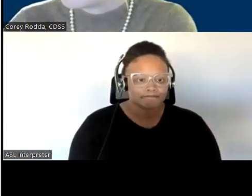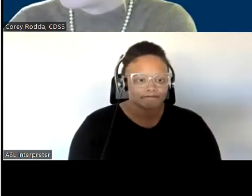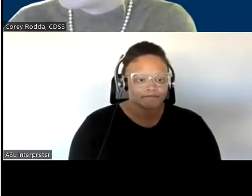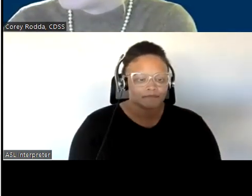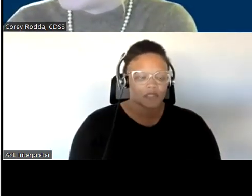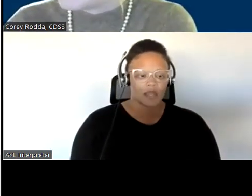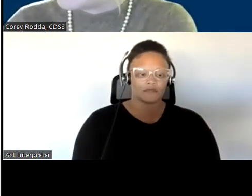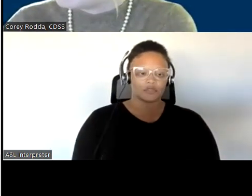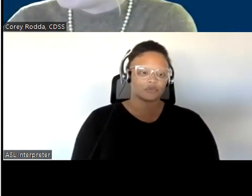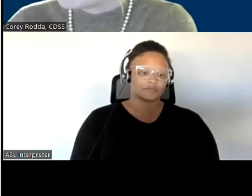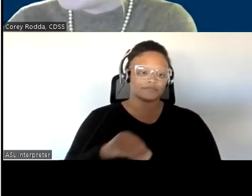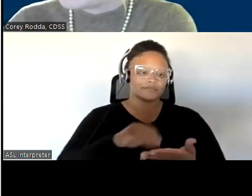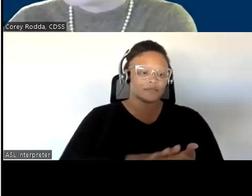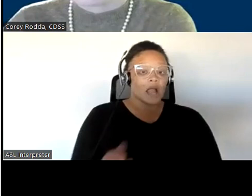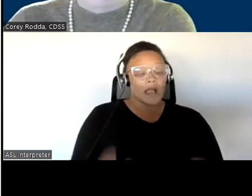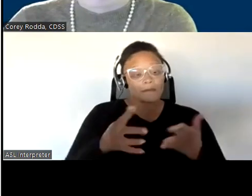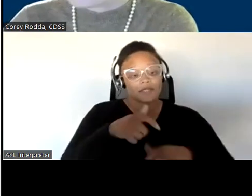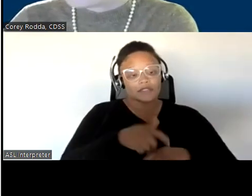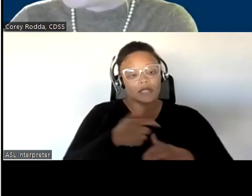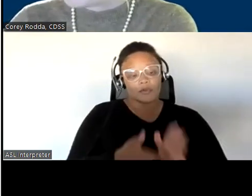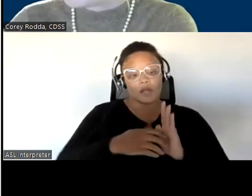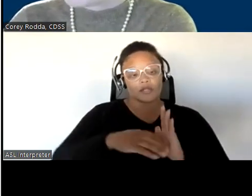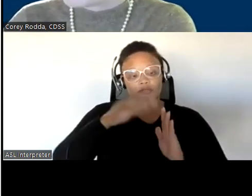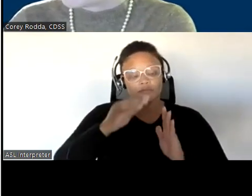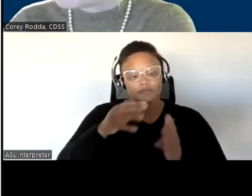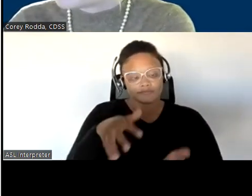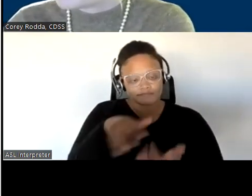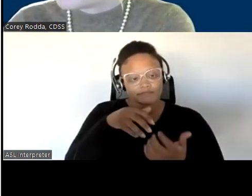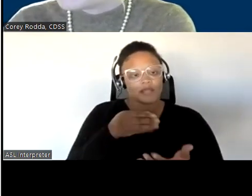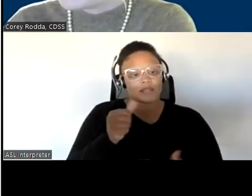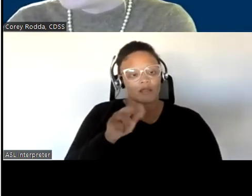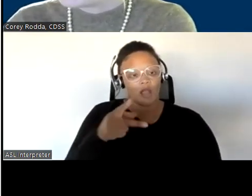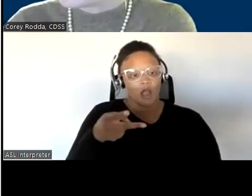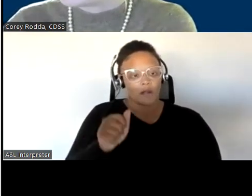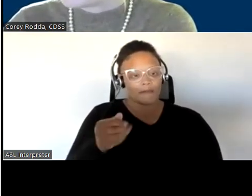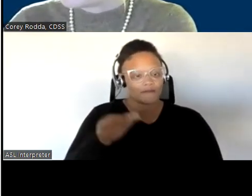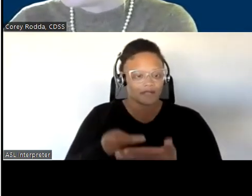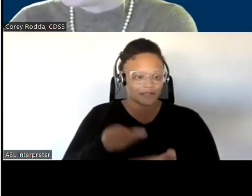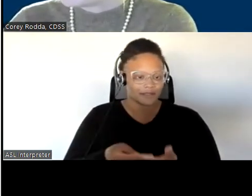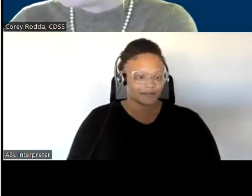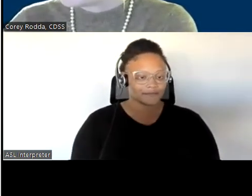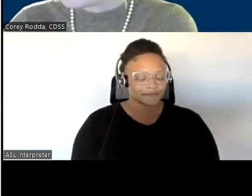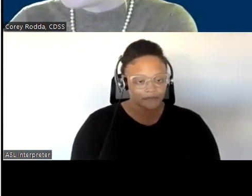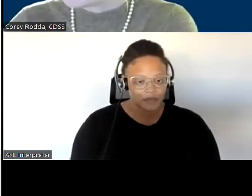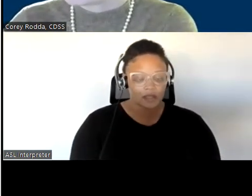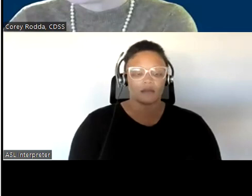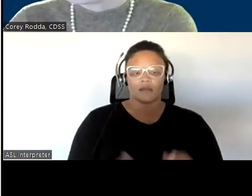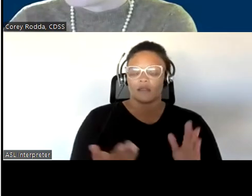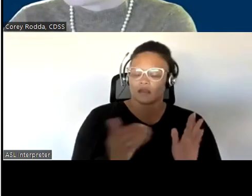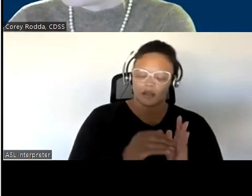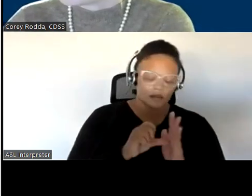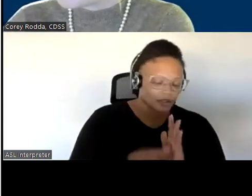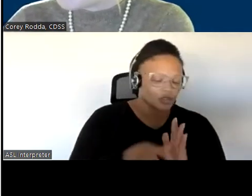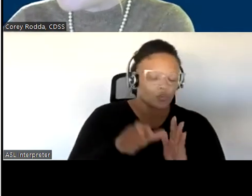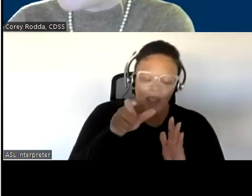funding. And again, this relates to our FAQ. Again, you have to use the funding for one or more